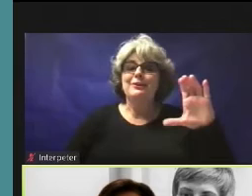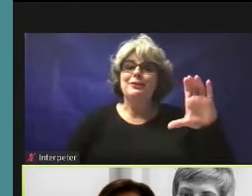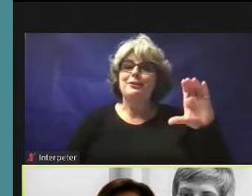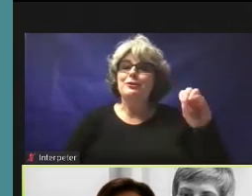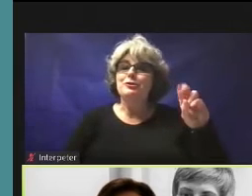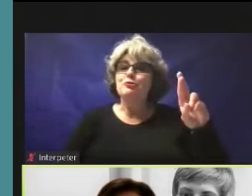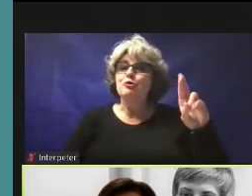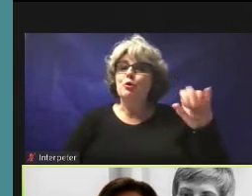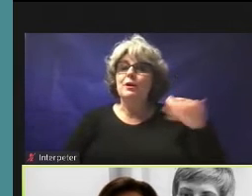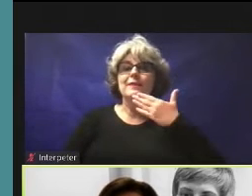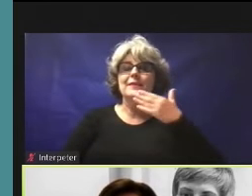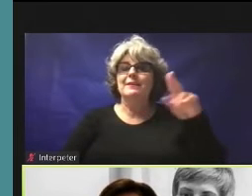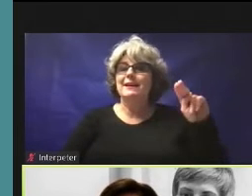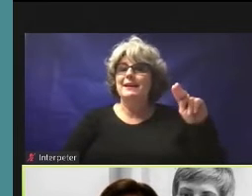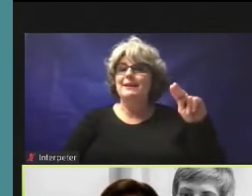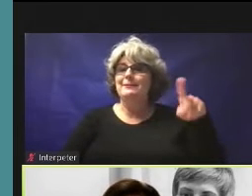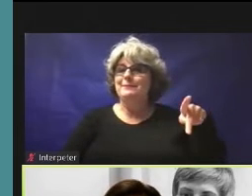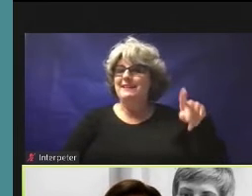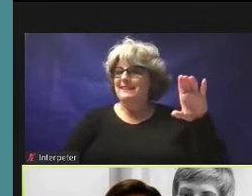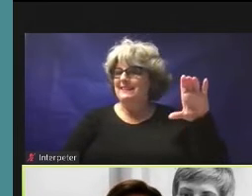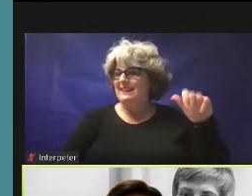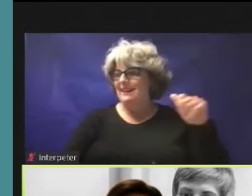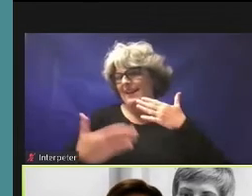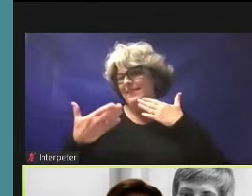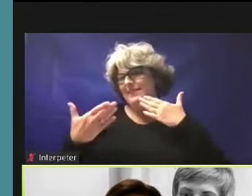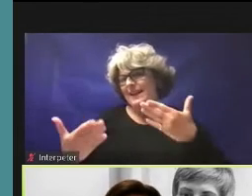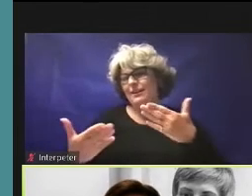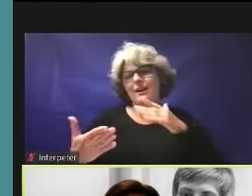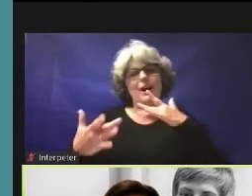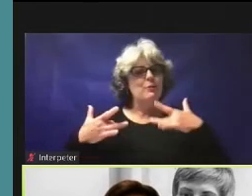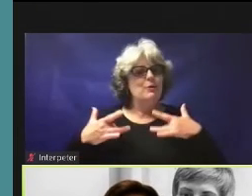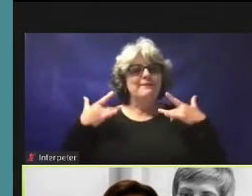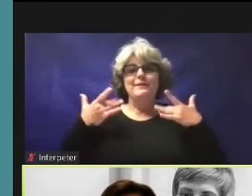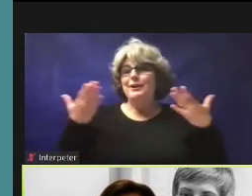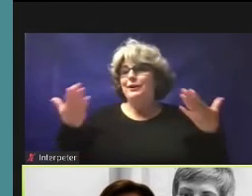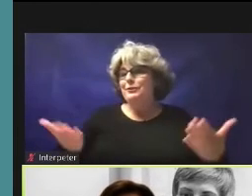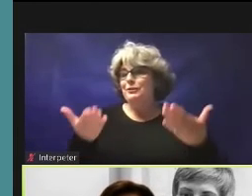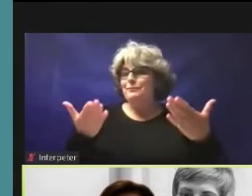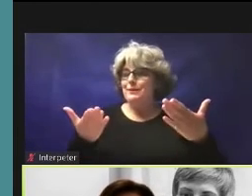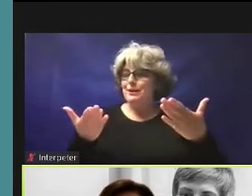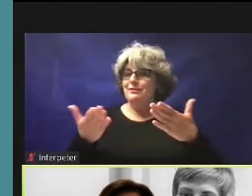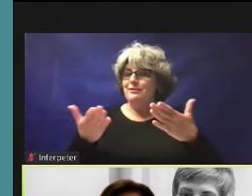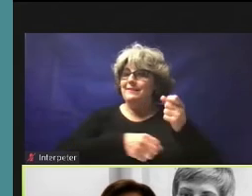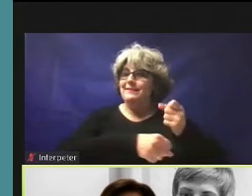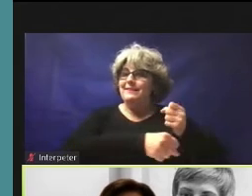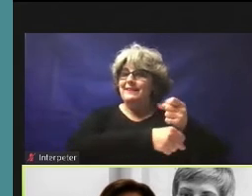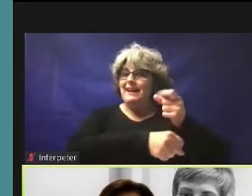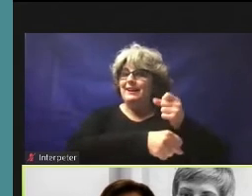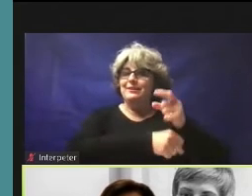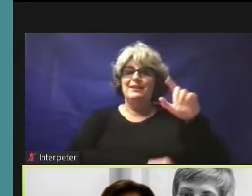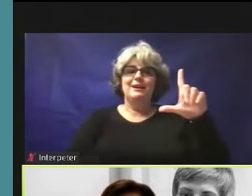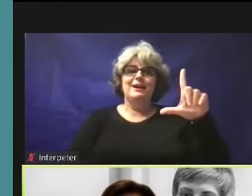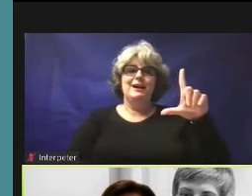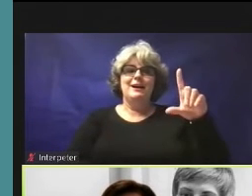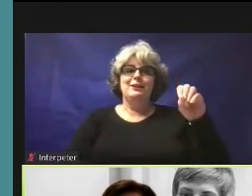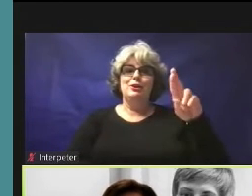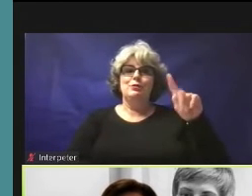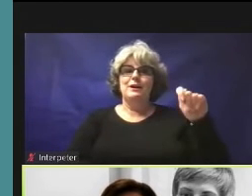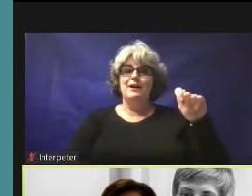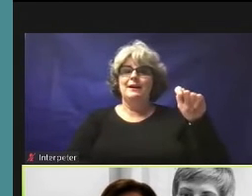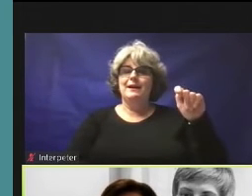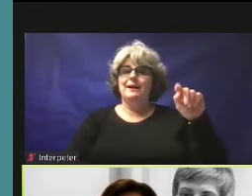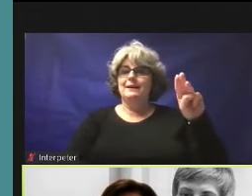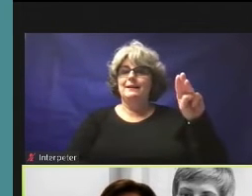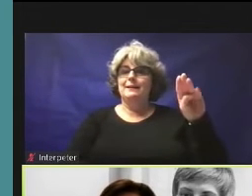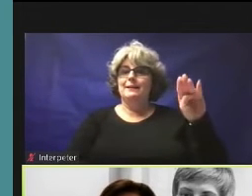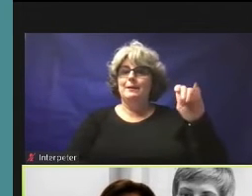and thanks to the NPCA. I'm so thrilled to be here to present the annual Loret Miller Ruppe Award for